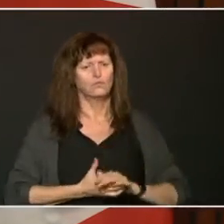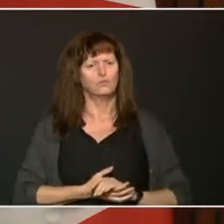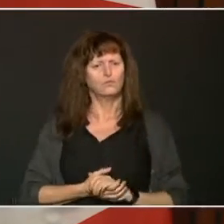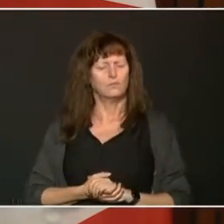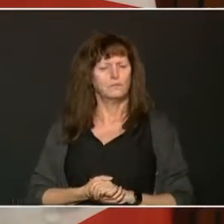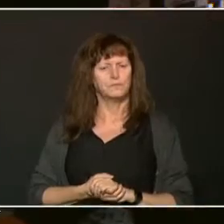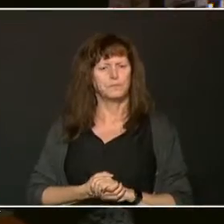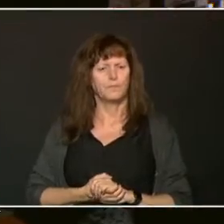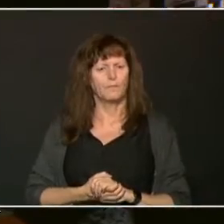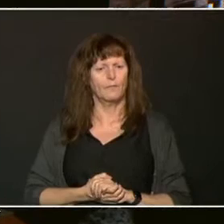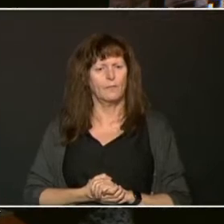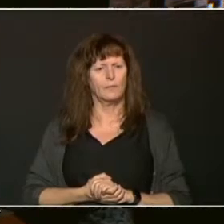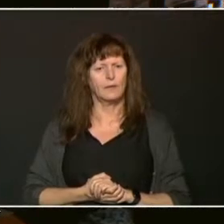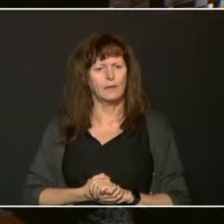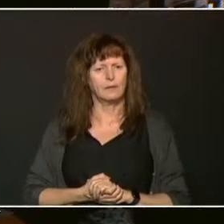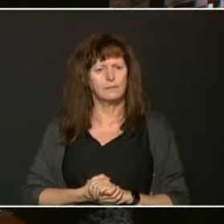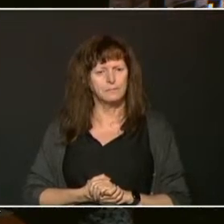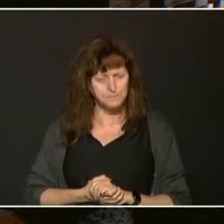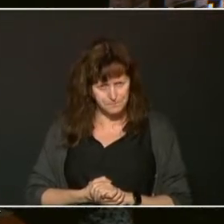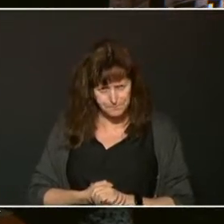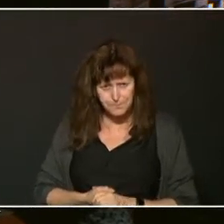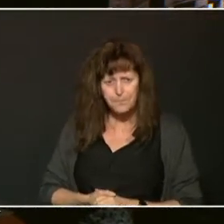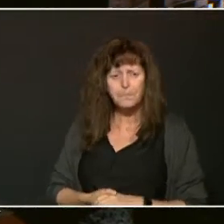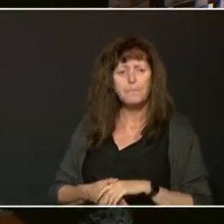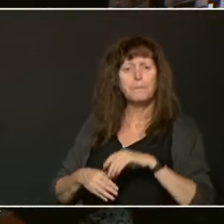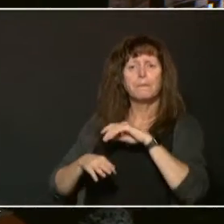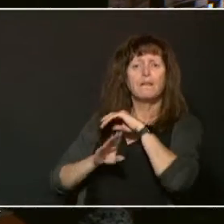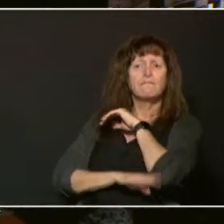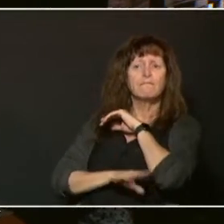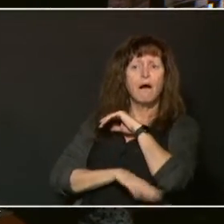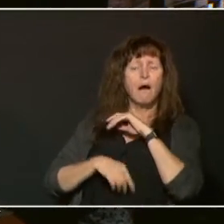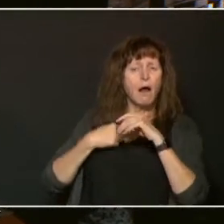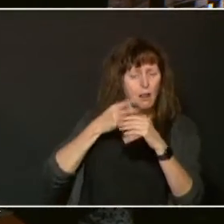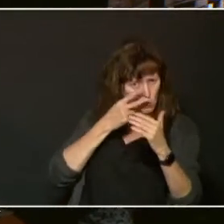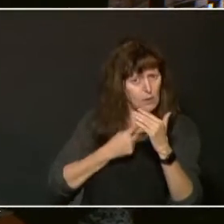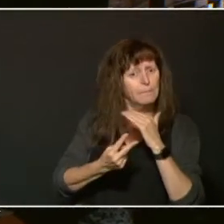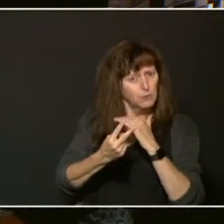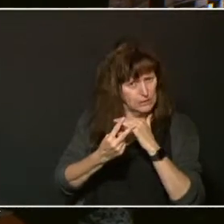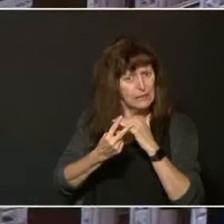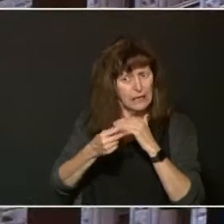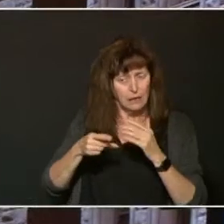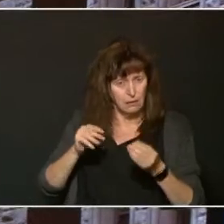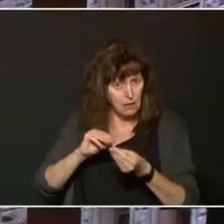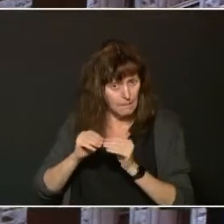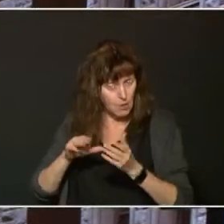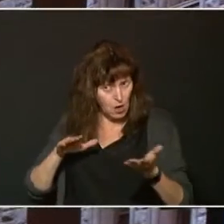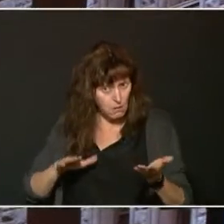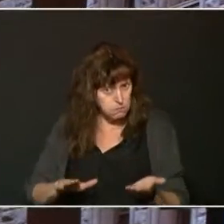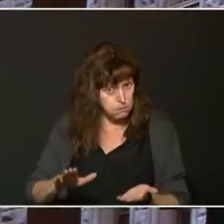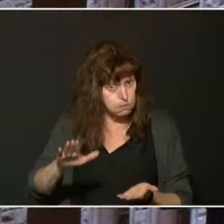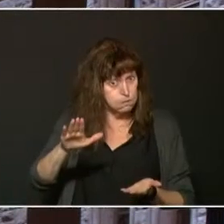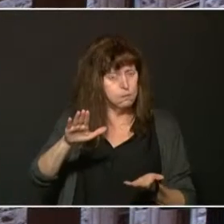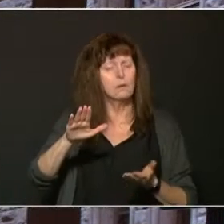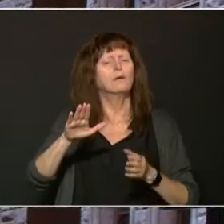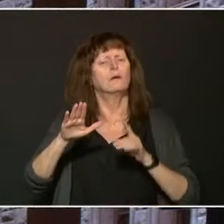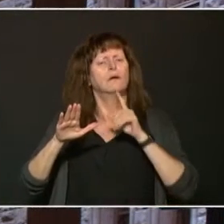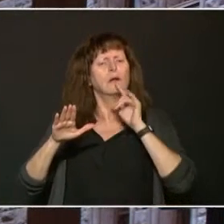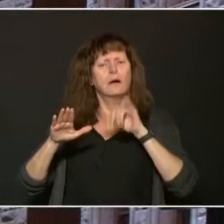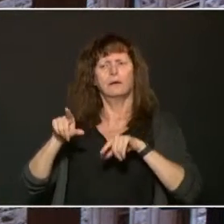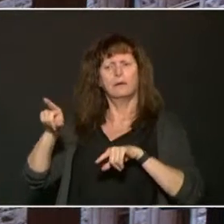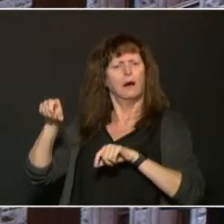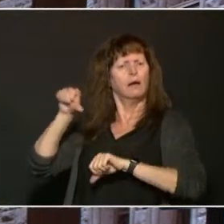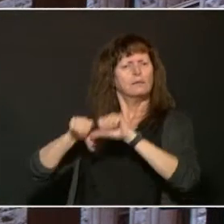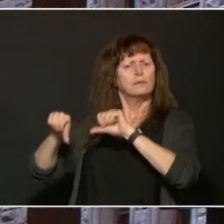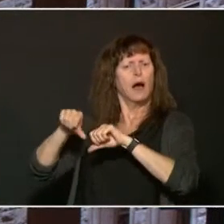been working with Public Health Ontario and the Science Table. They have done the modeling that has shown that